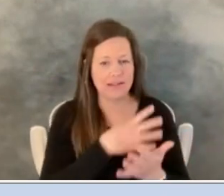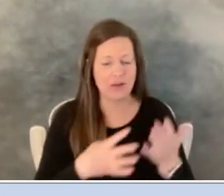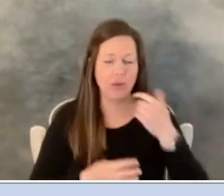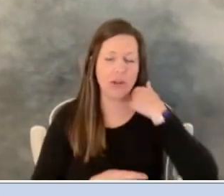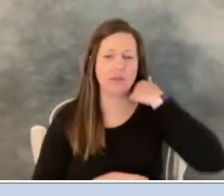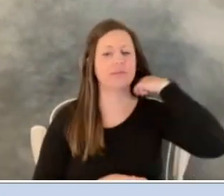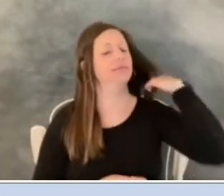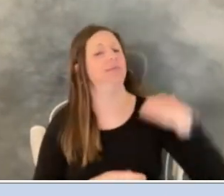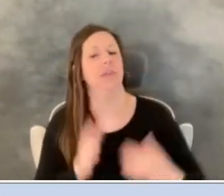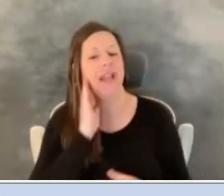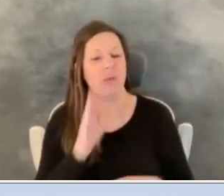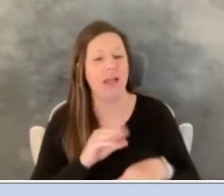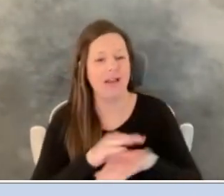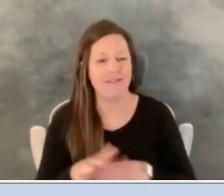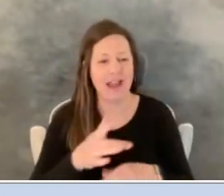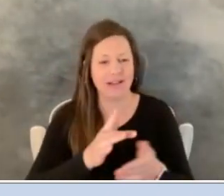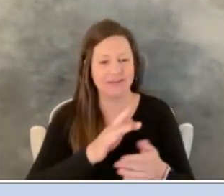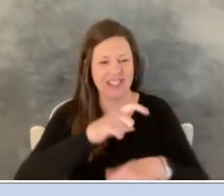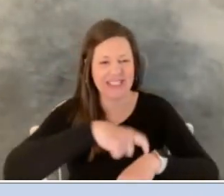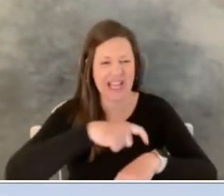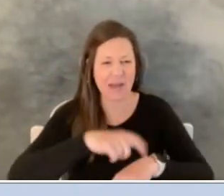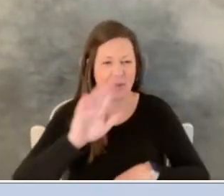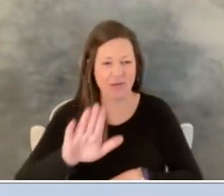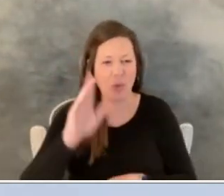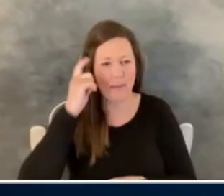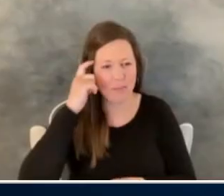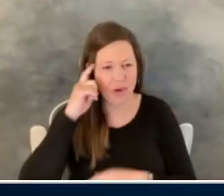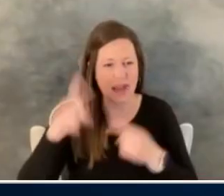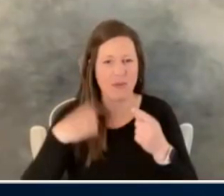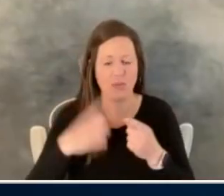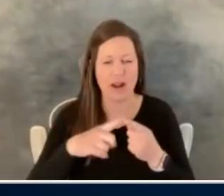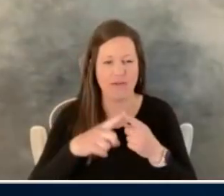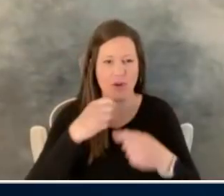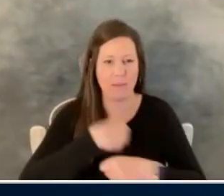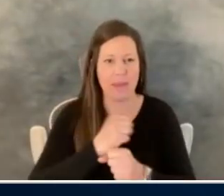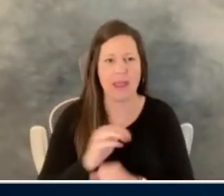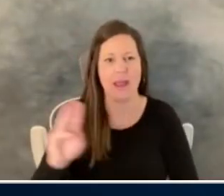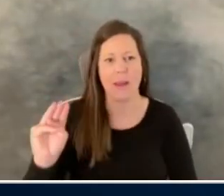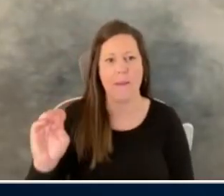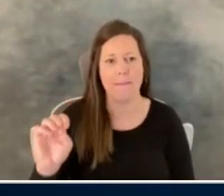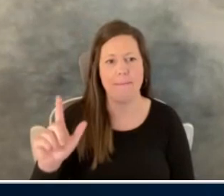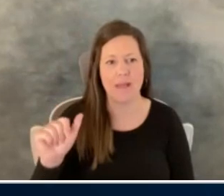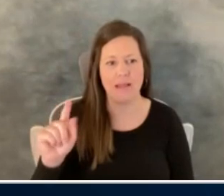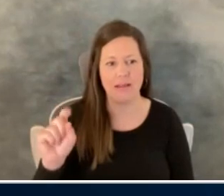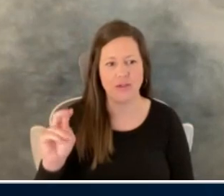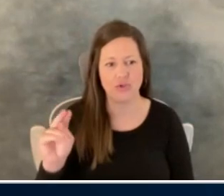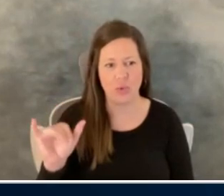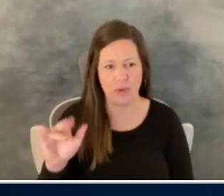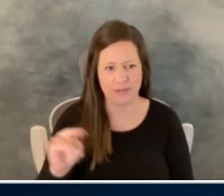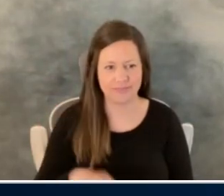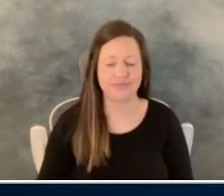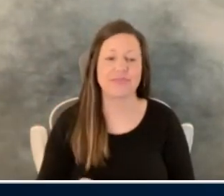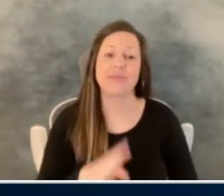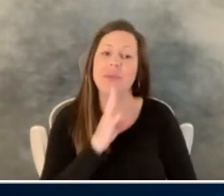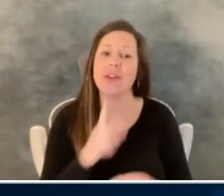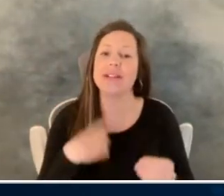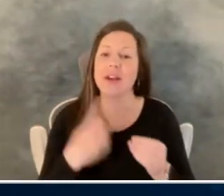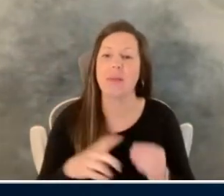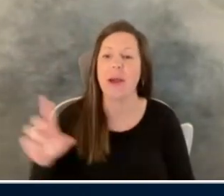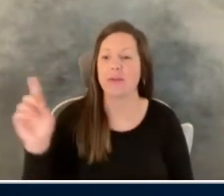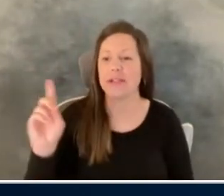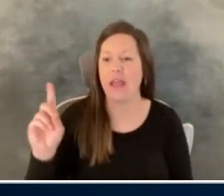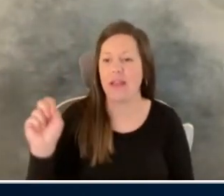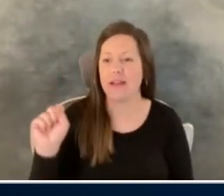the timing of your melatonin secretion in the brain. When we talk about daylight saving time, there are